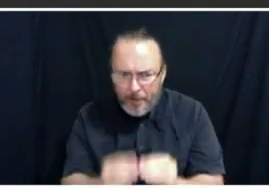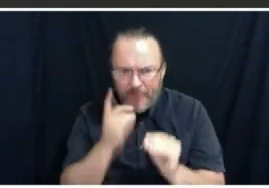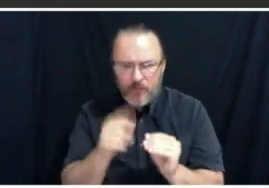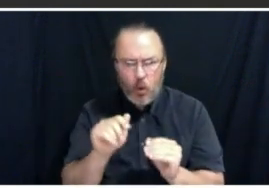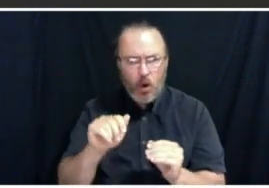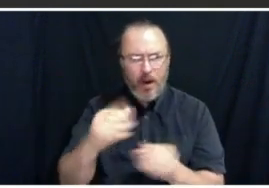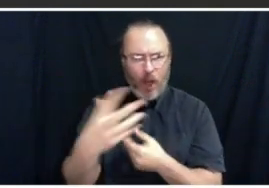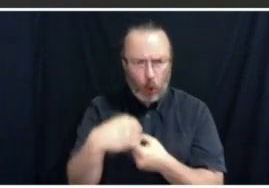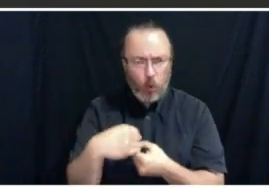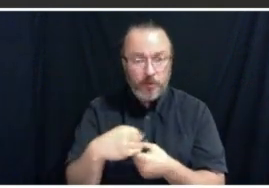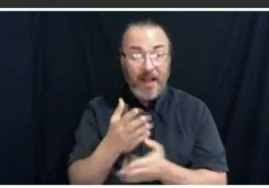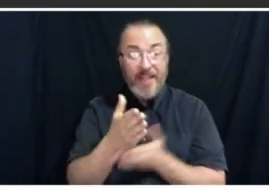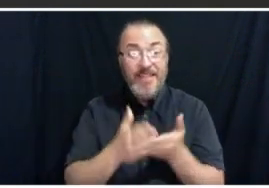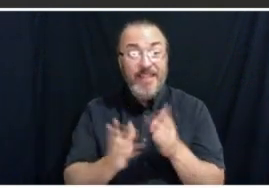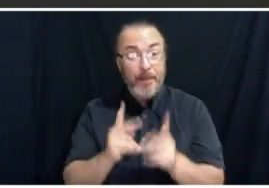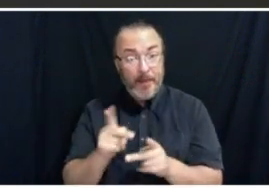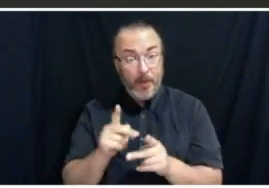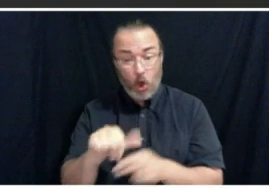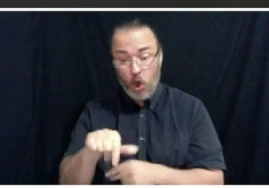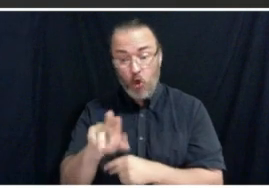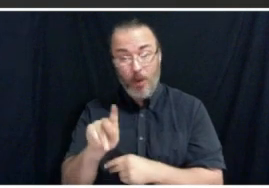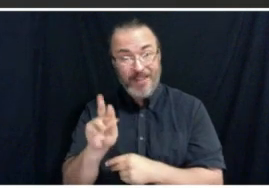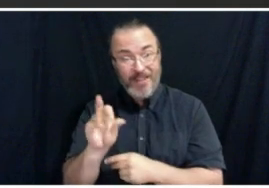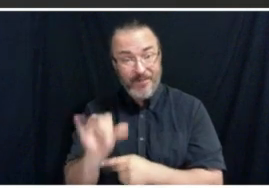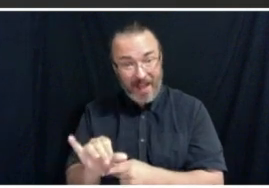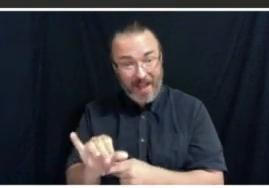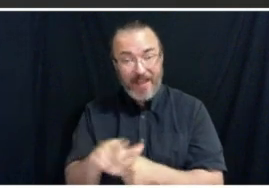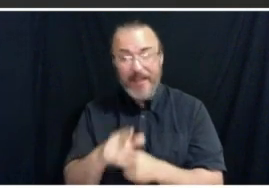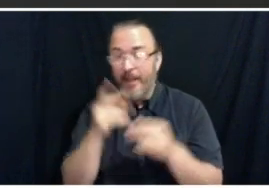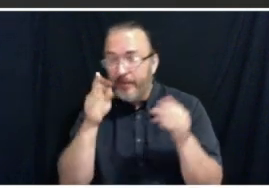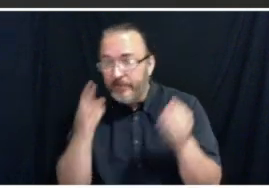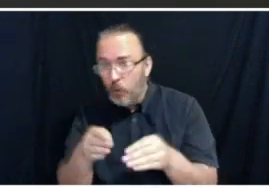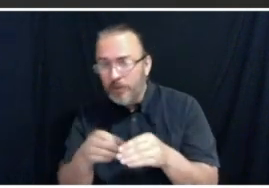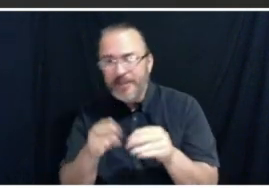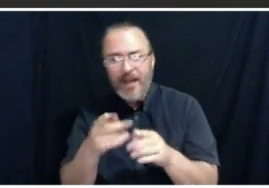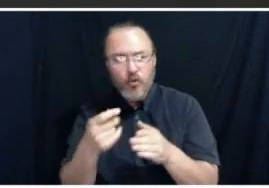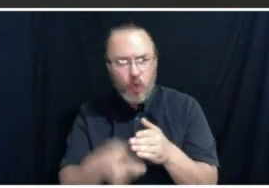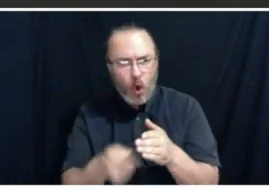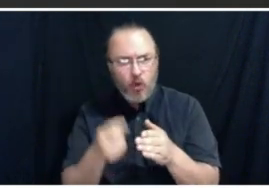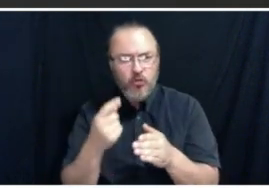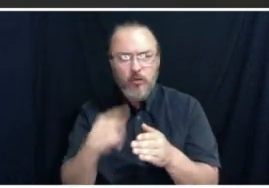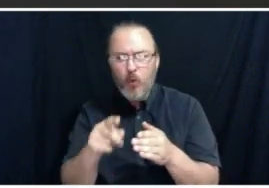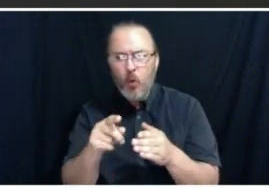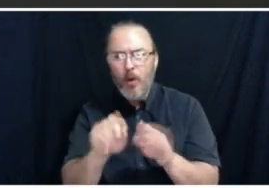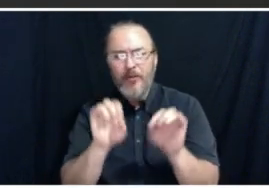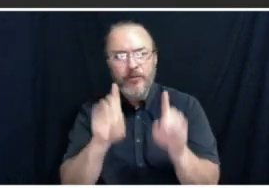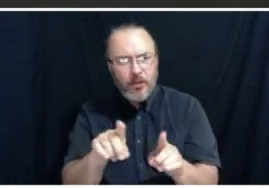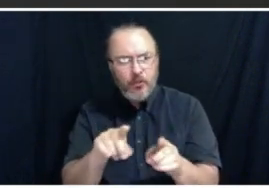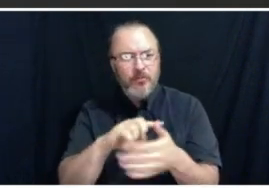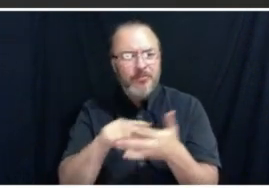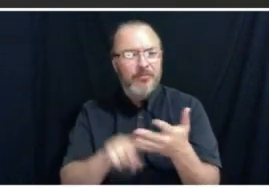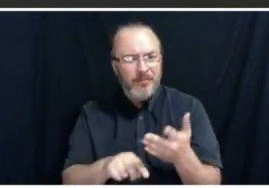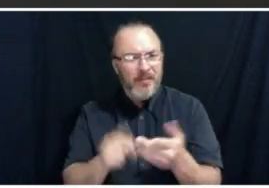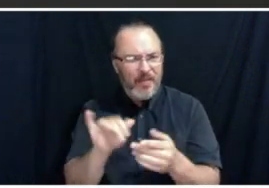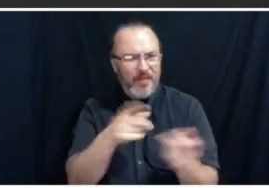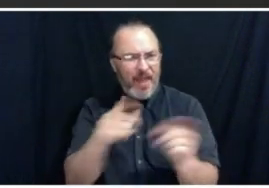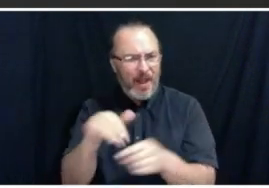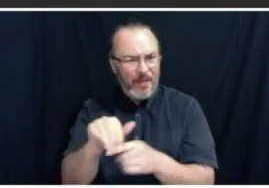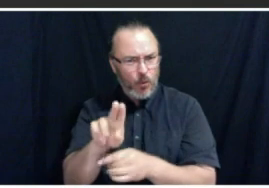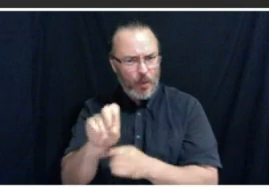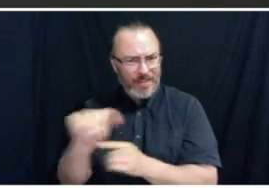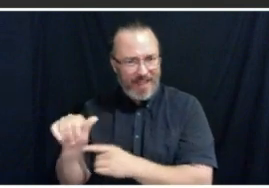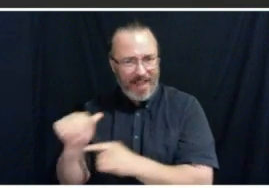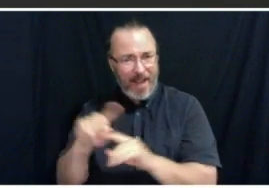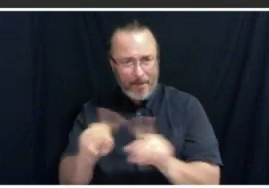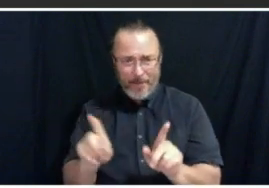who quantify and have quantified the cost of school segregation and racial isolation in the United States. But we don't need to know anything more than the fact